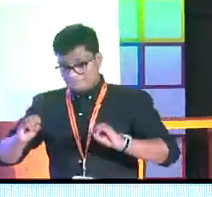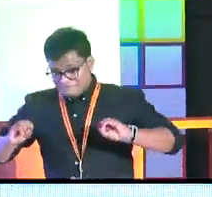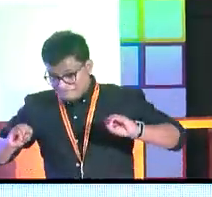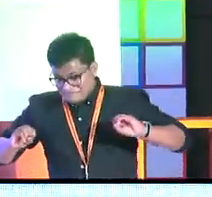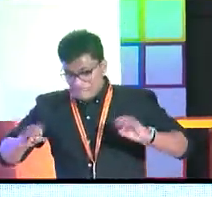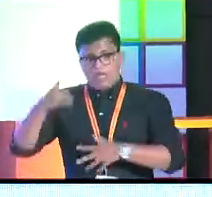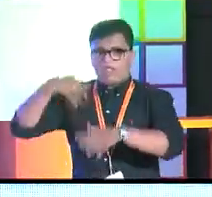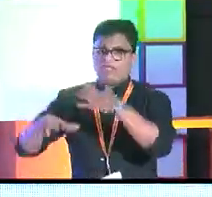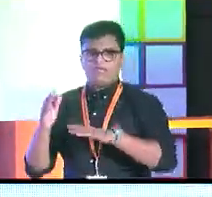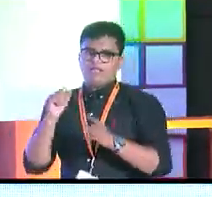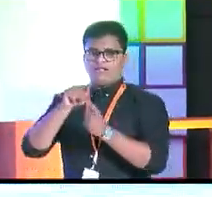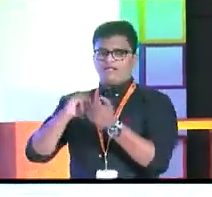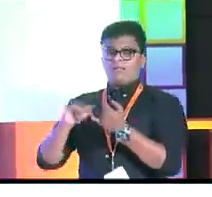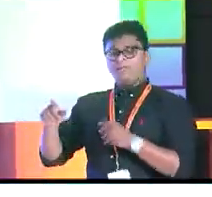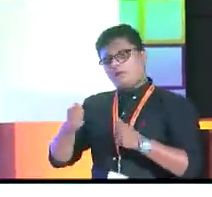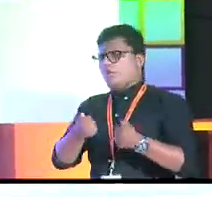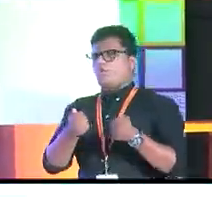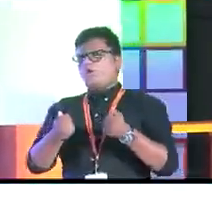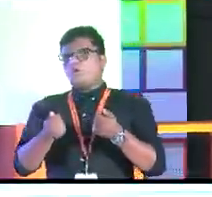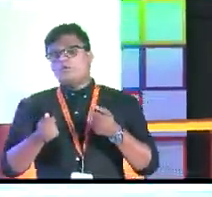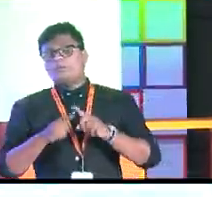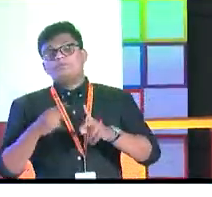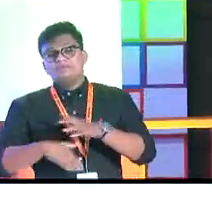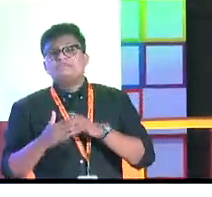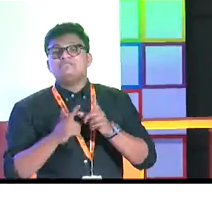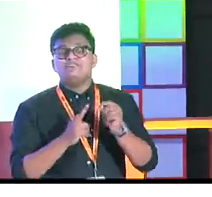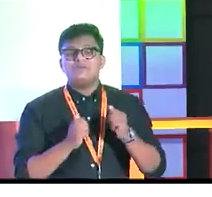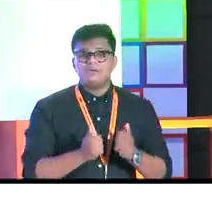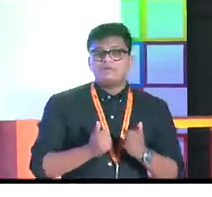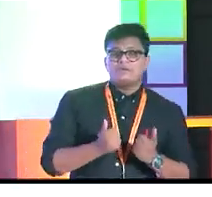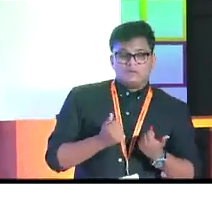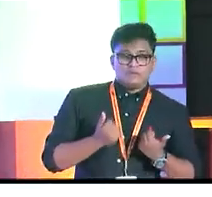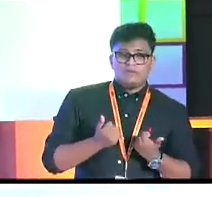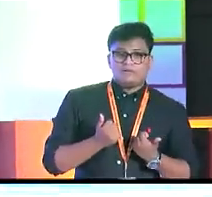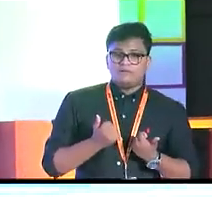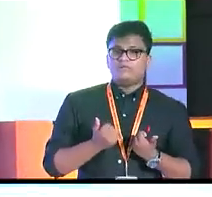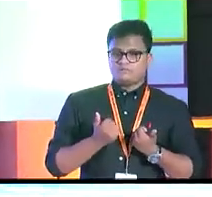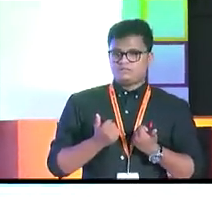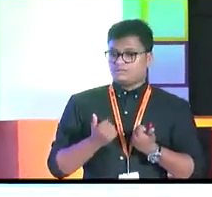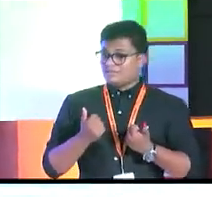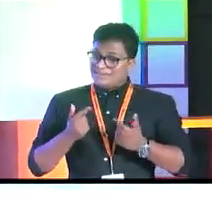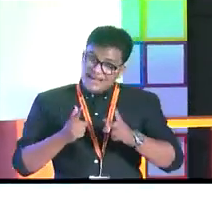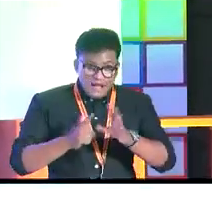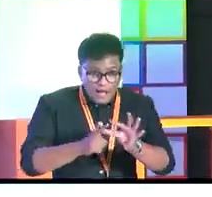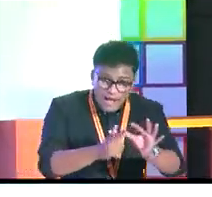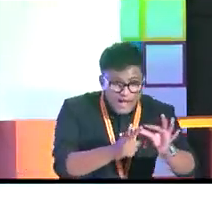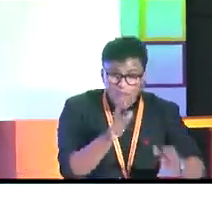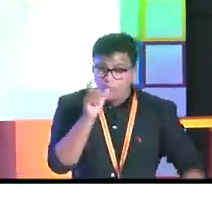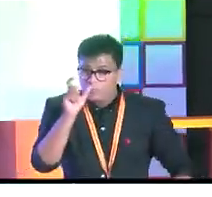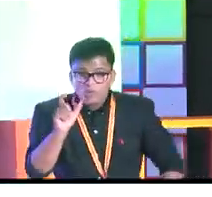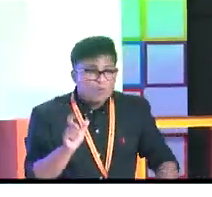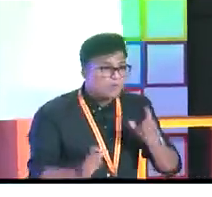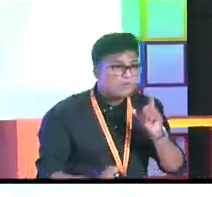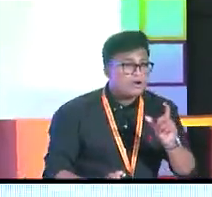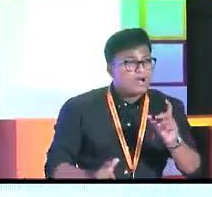effort, because I think what we are trying to do, we are trying to find some doers. We are trying to